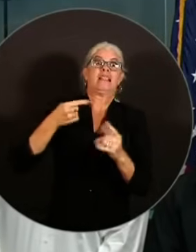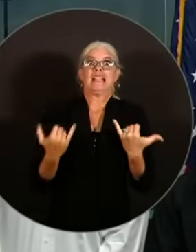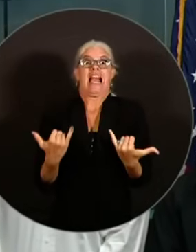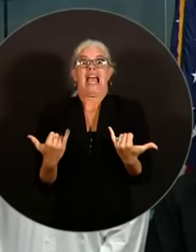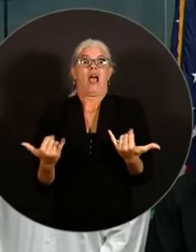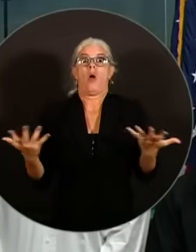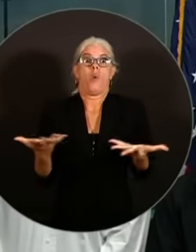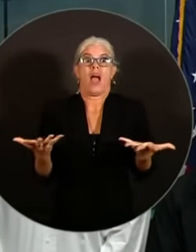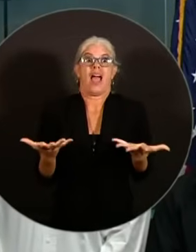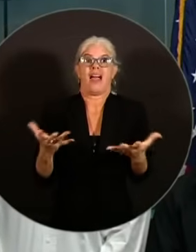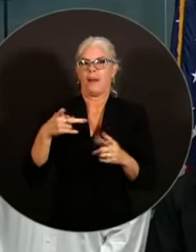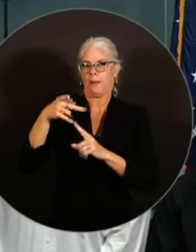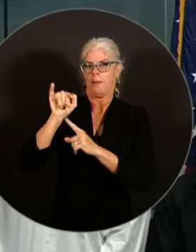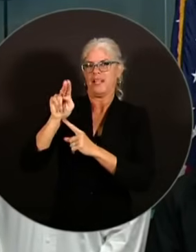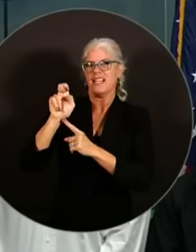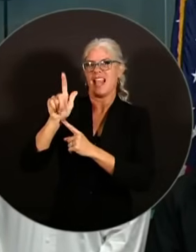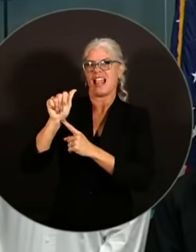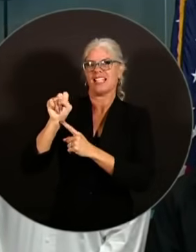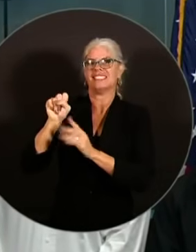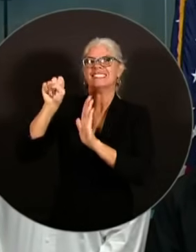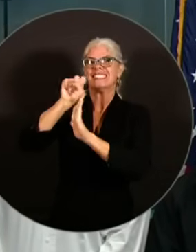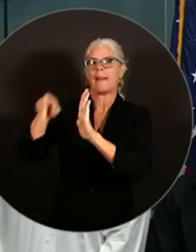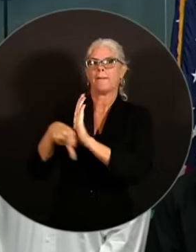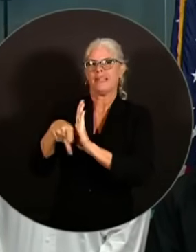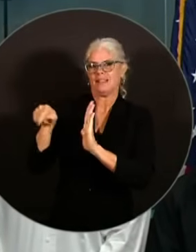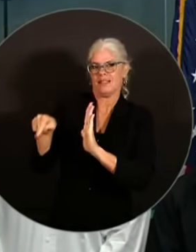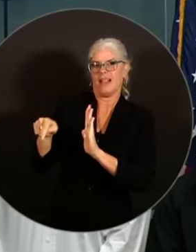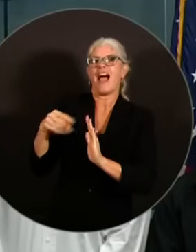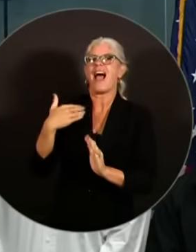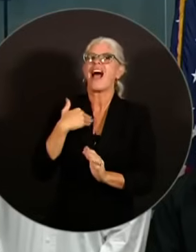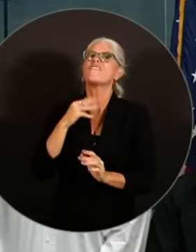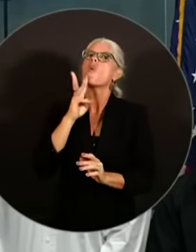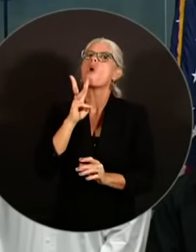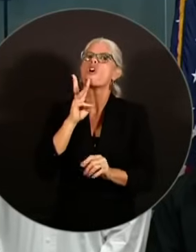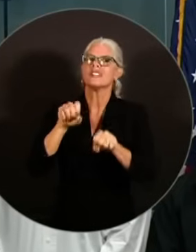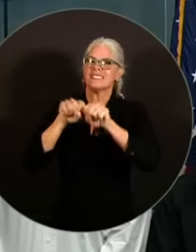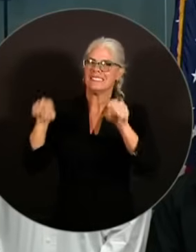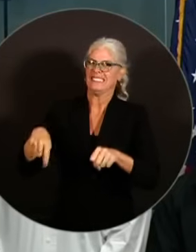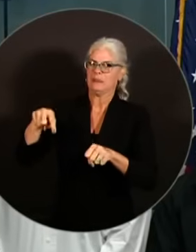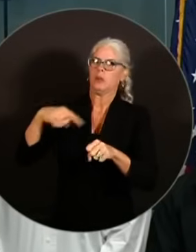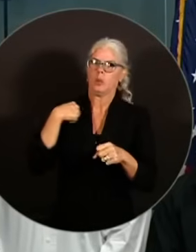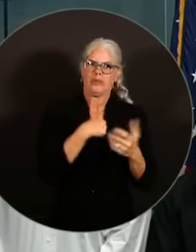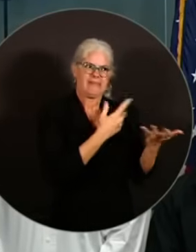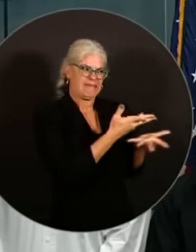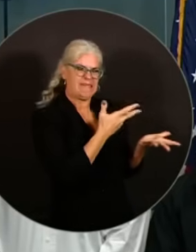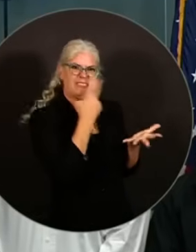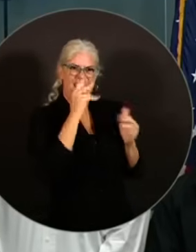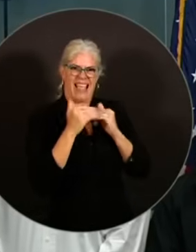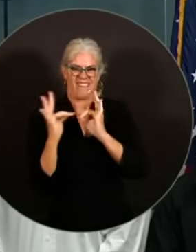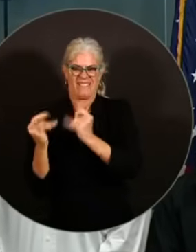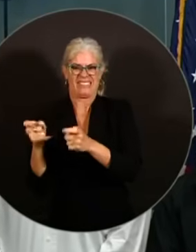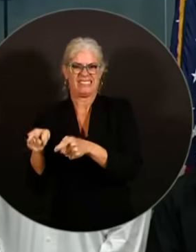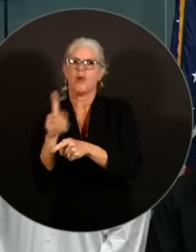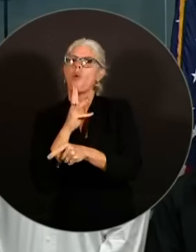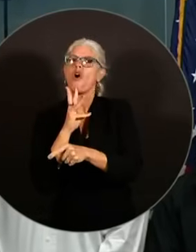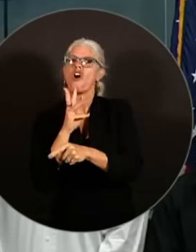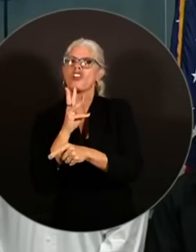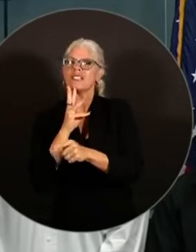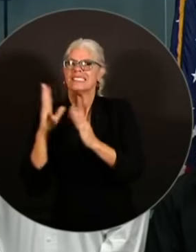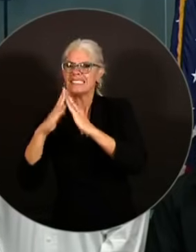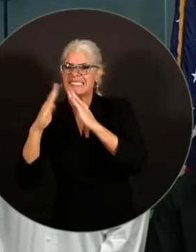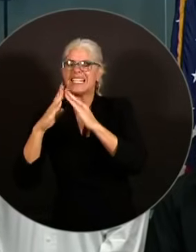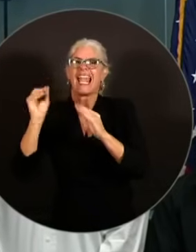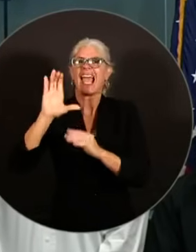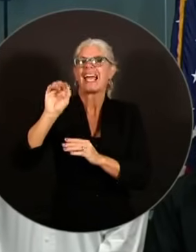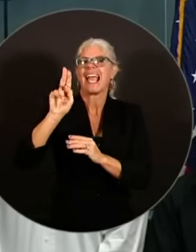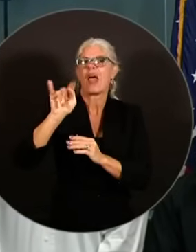that Pinellas-St. Pete area is going to be the water system, but we're working in conjunction to see how we can support and supplement the cities and the county on